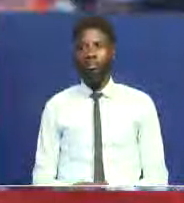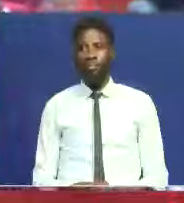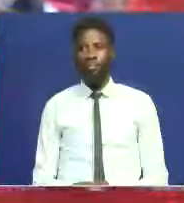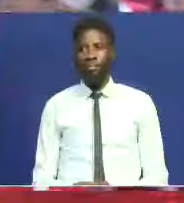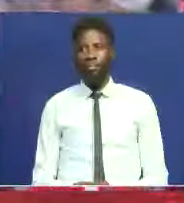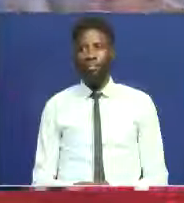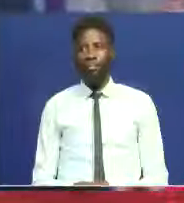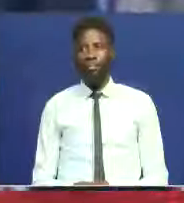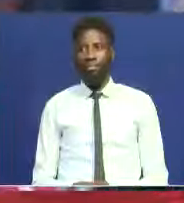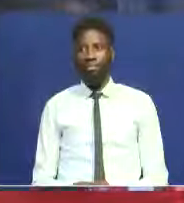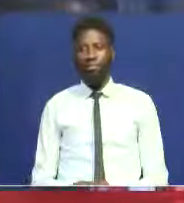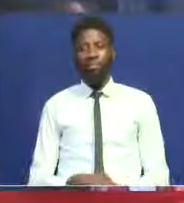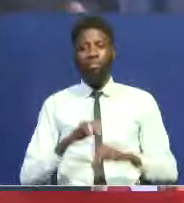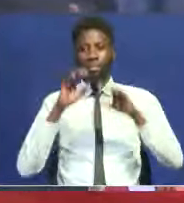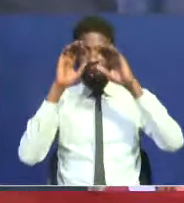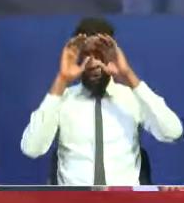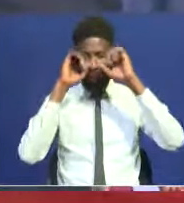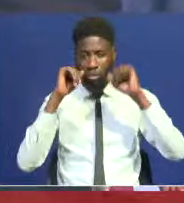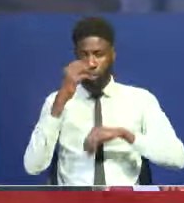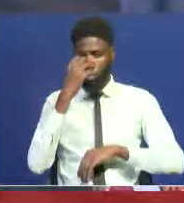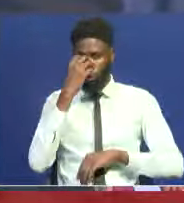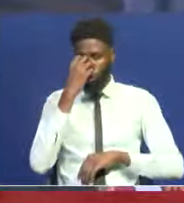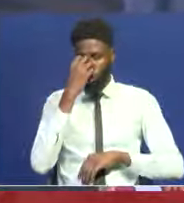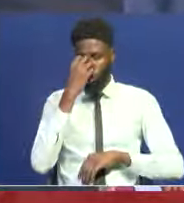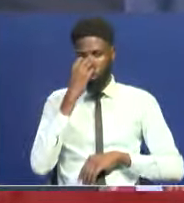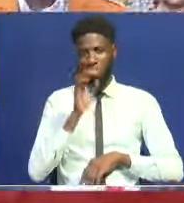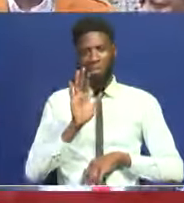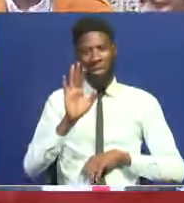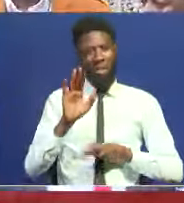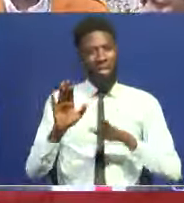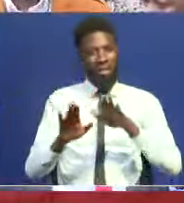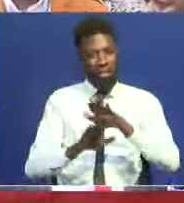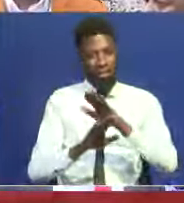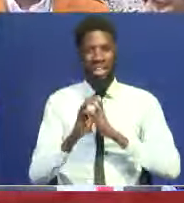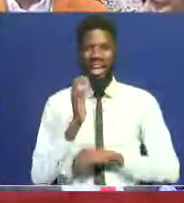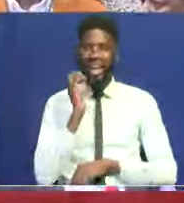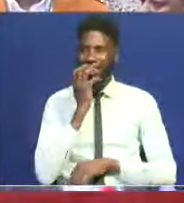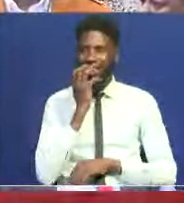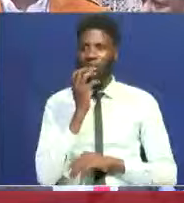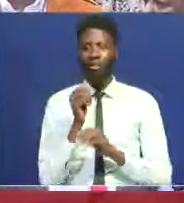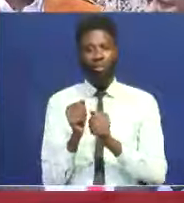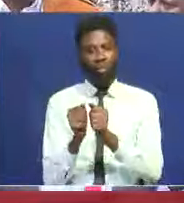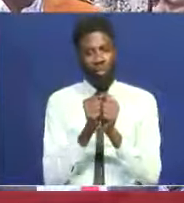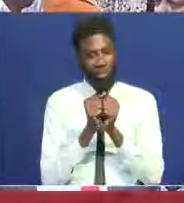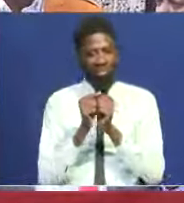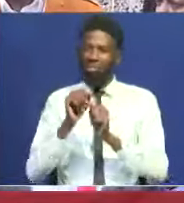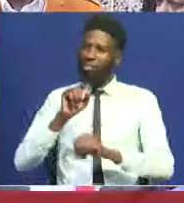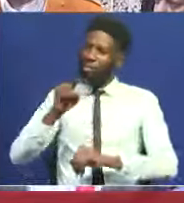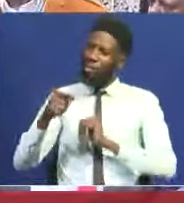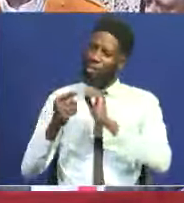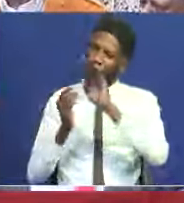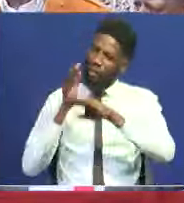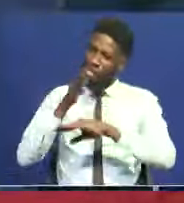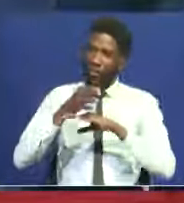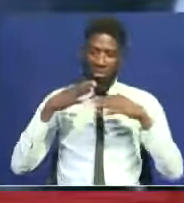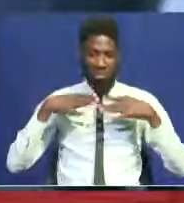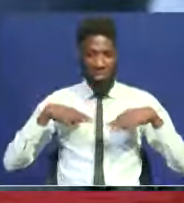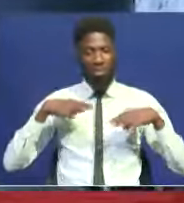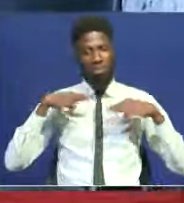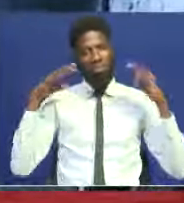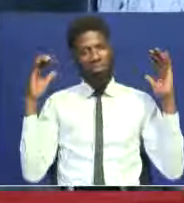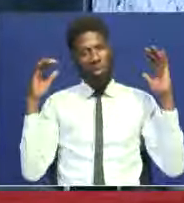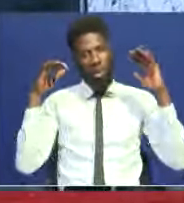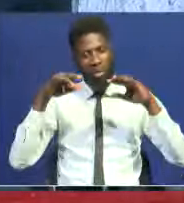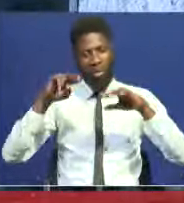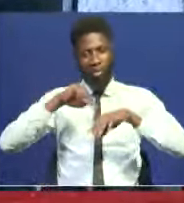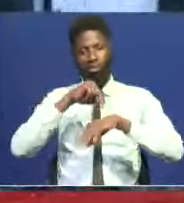This as President William Ruto and his deputy Rigathi Gachagua joined thousands of faithful for the National Prayers Crusade,